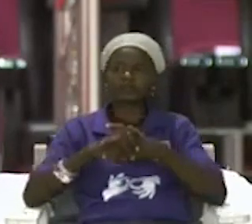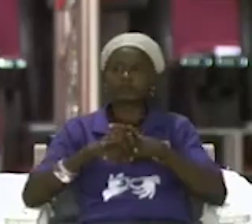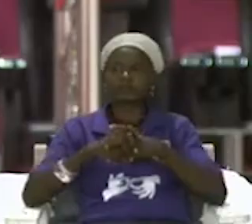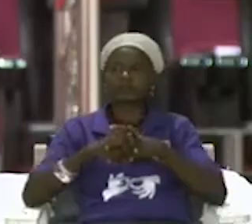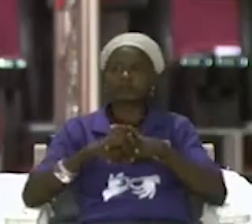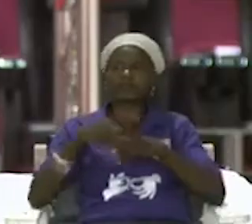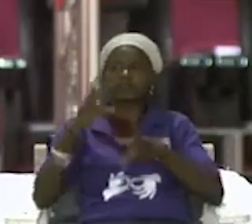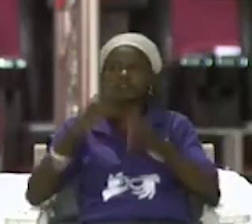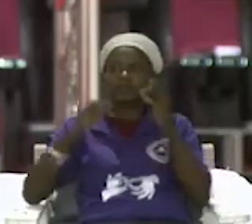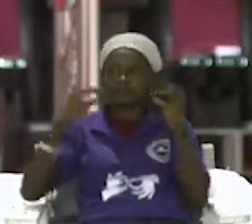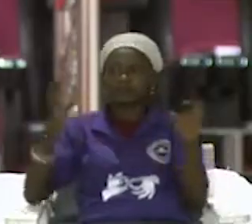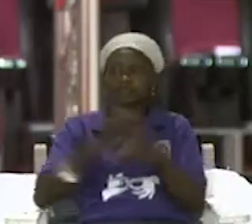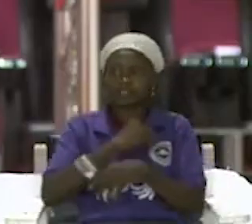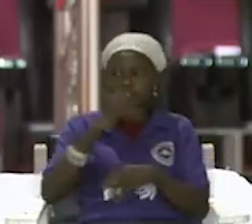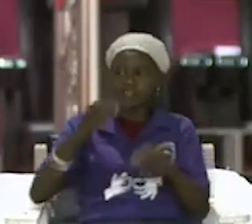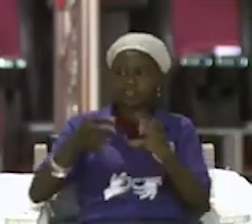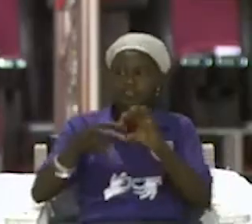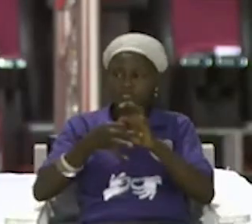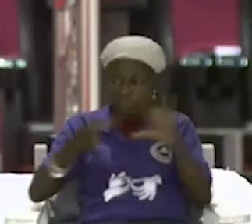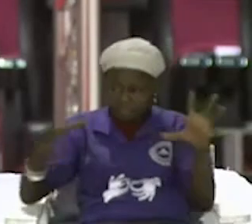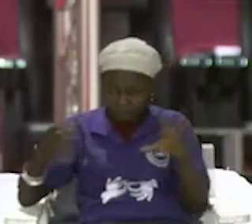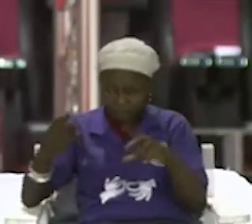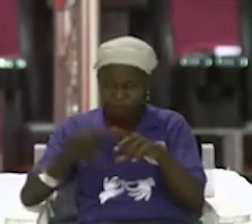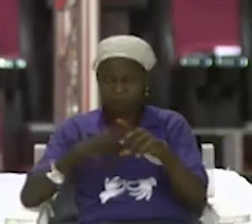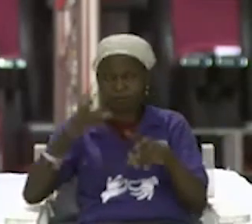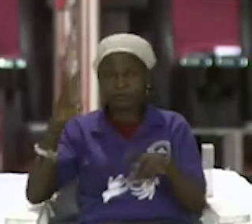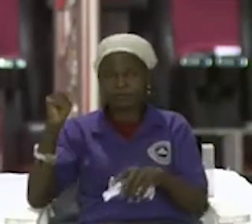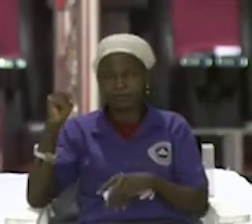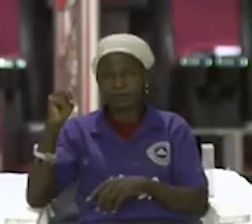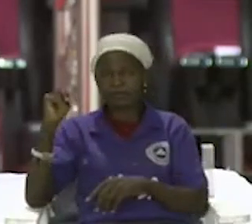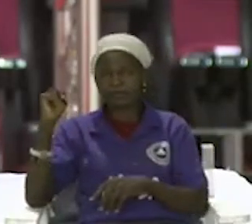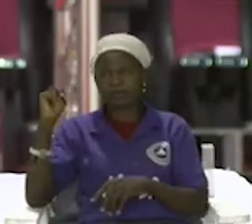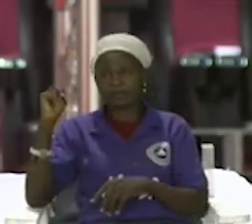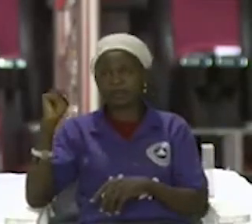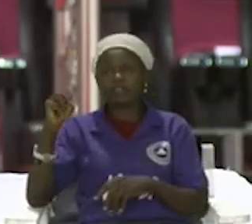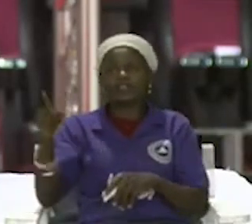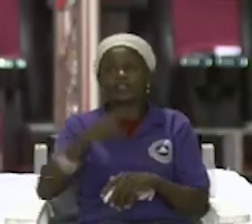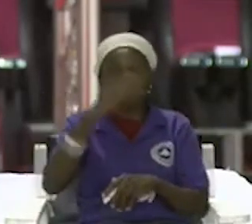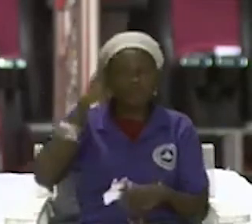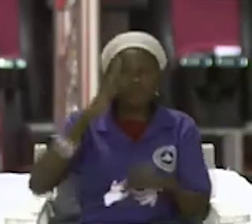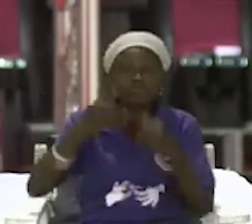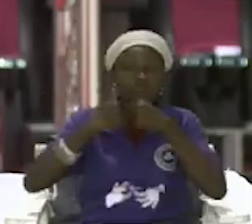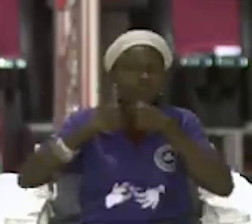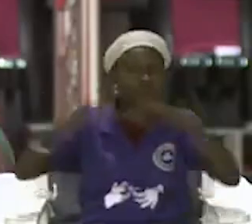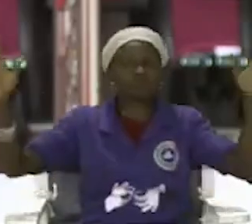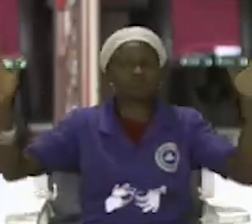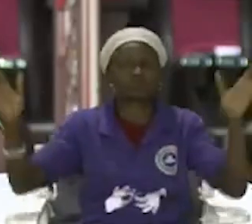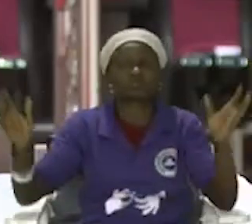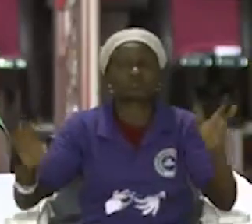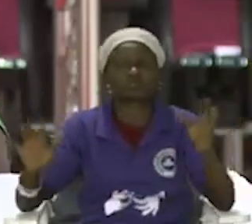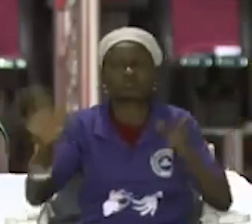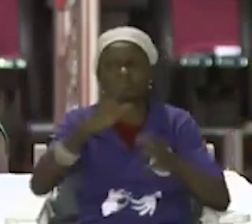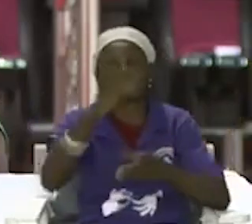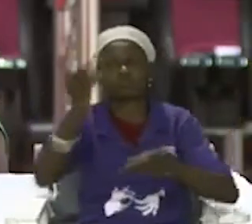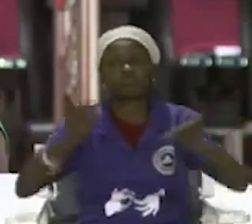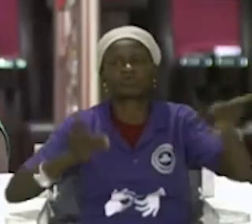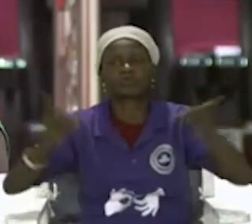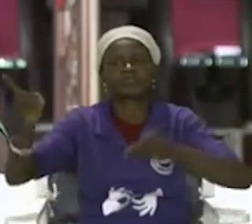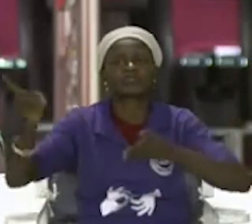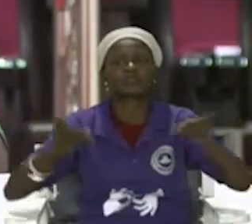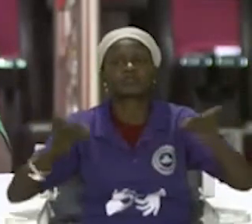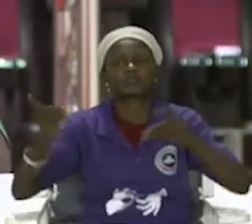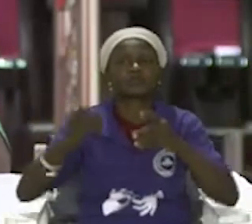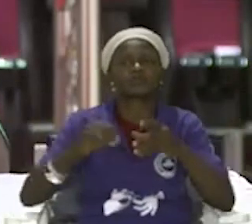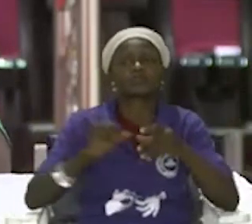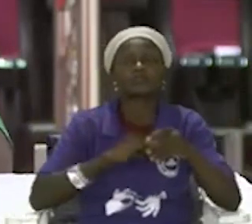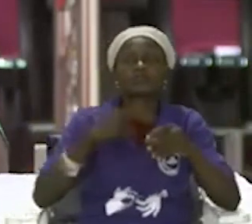If you get detached from him, you will lose your dominion. I